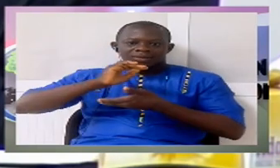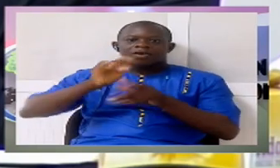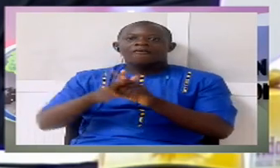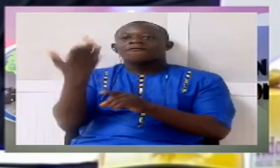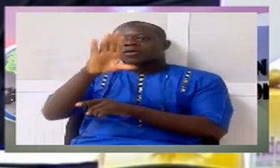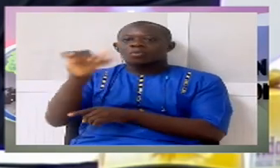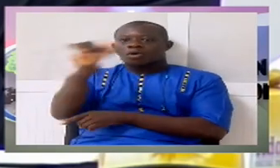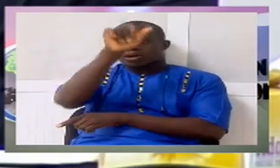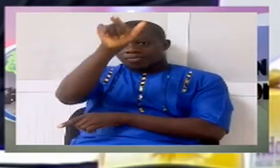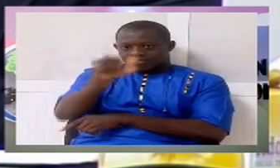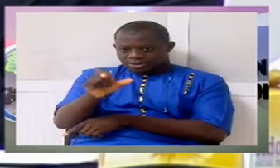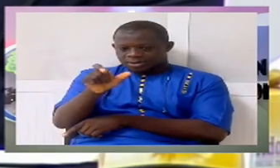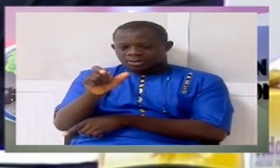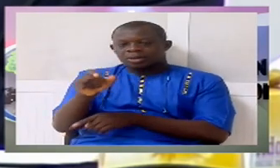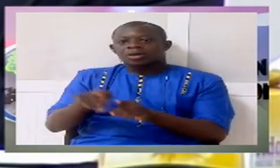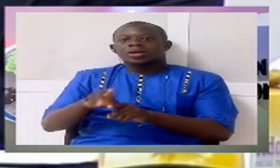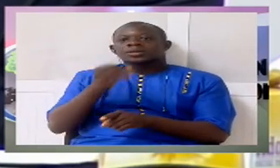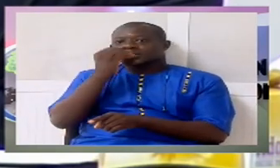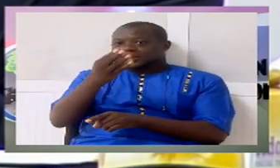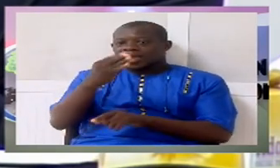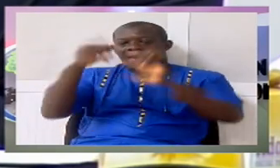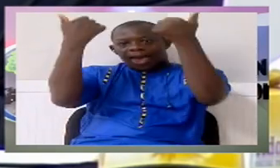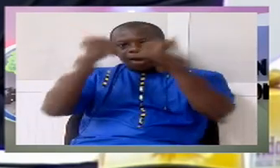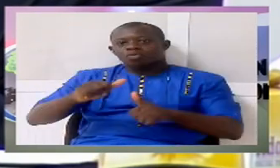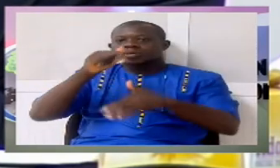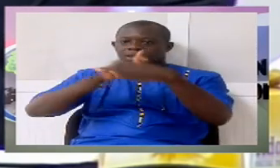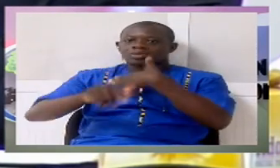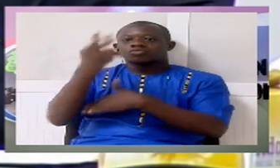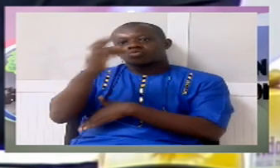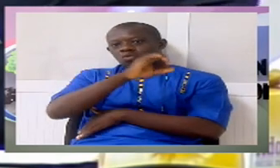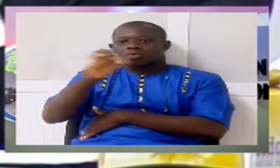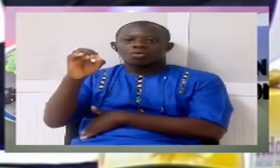someone else. It happened in